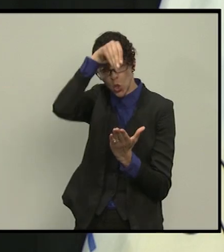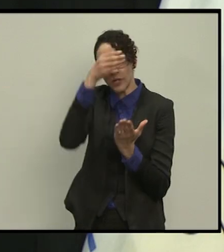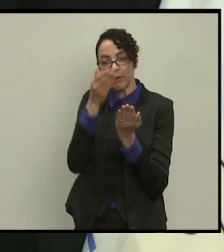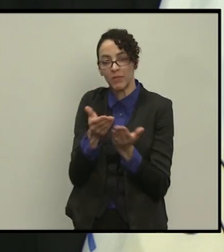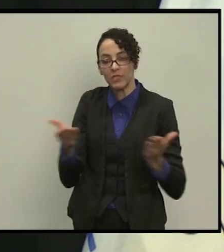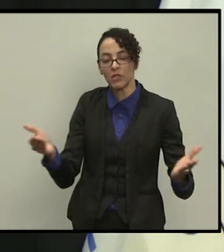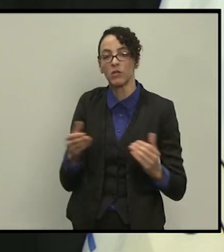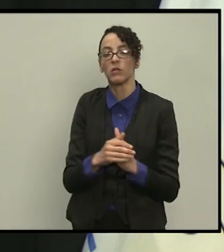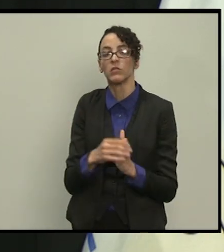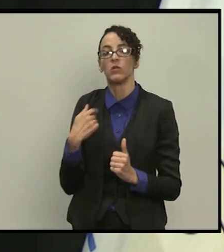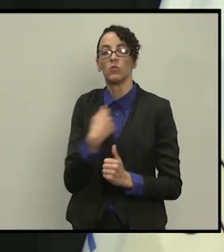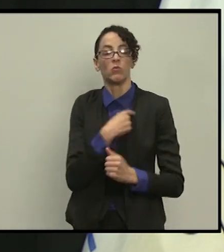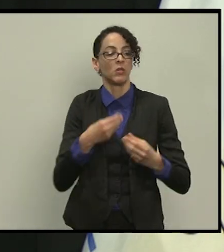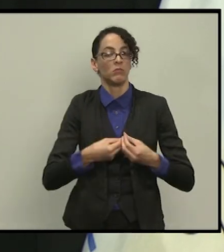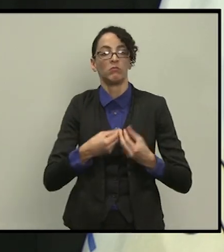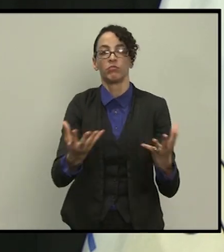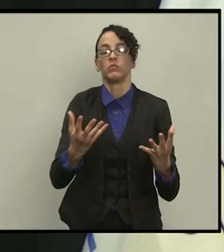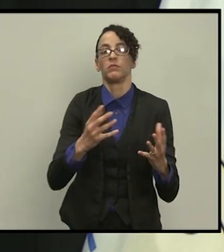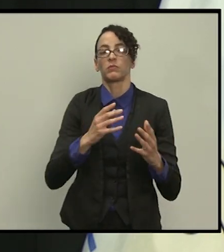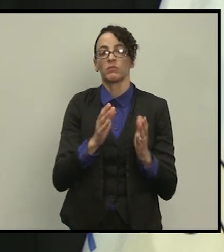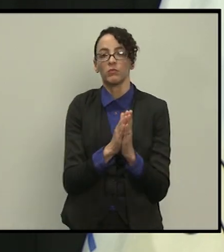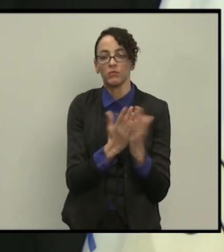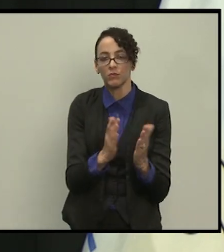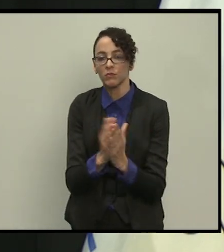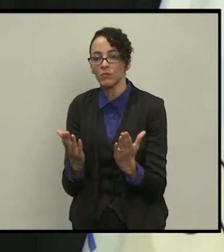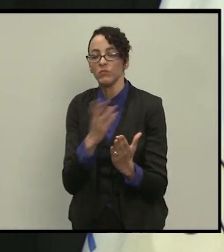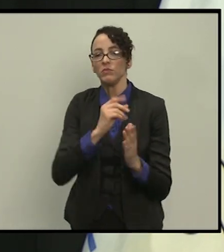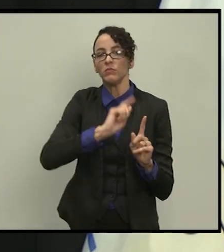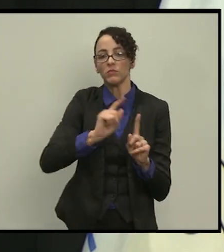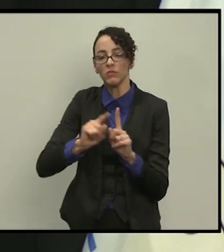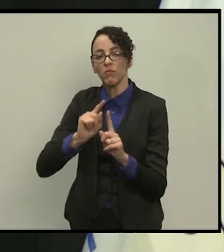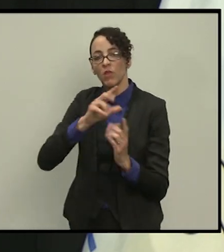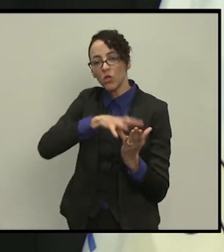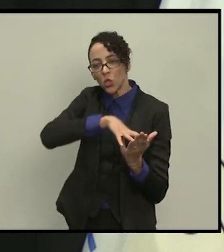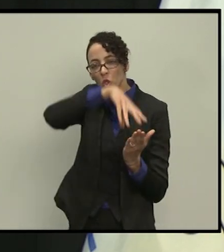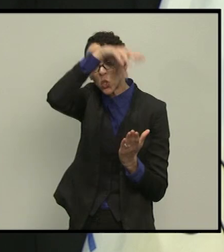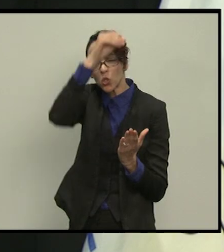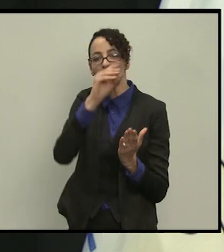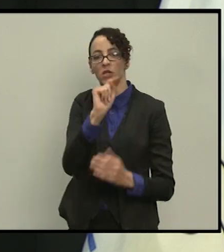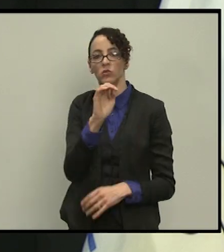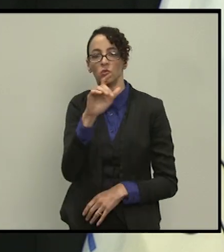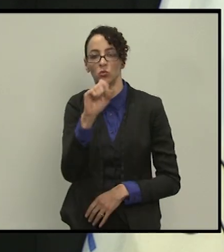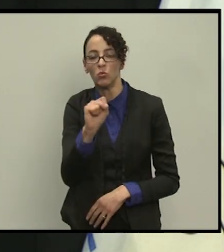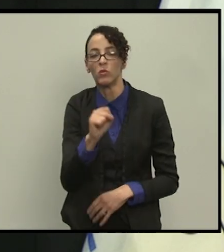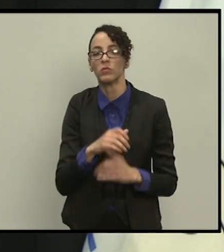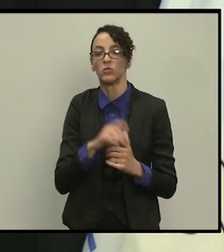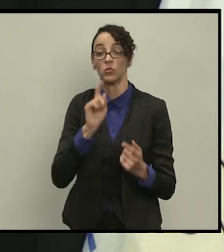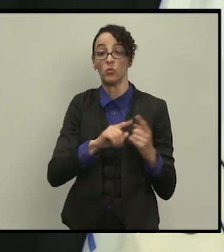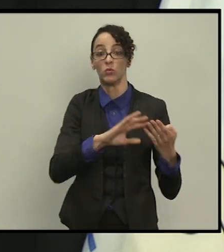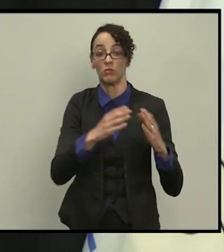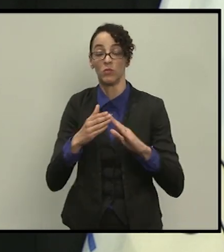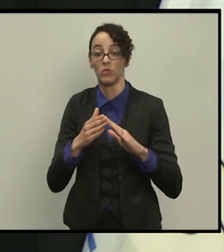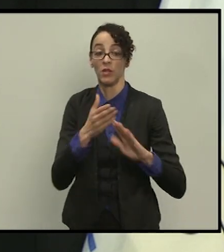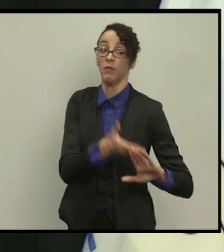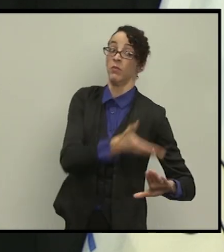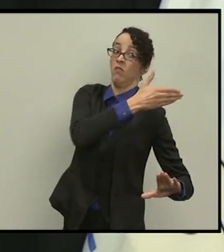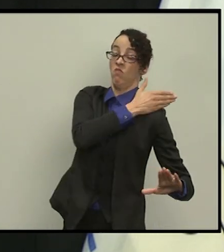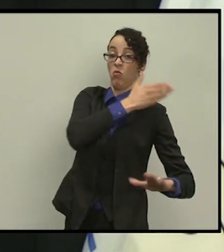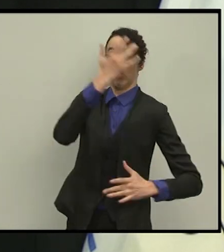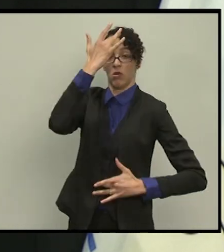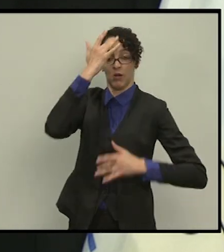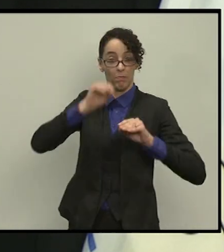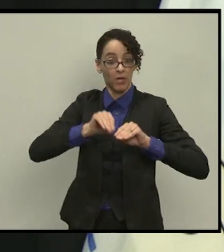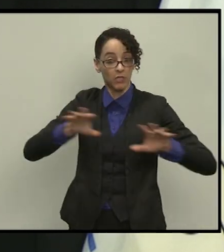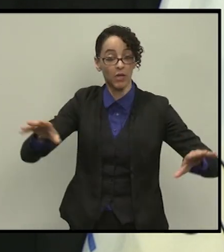throughout communities that have been not only hit by coronavirus, but prior to this pandemic and having to shelter in place, we're